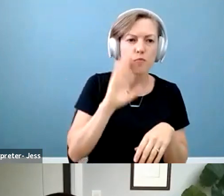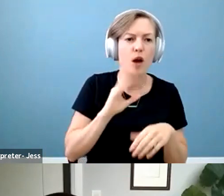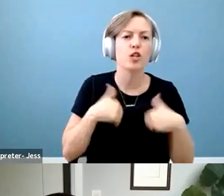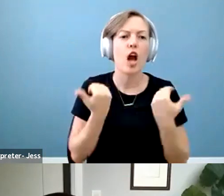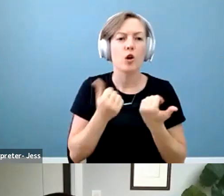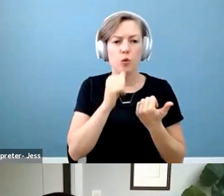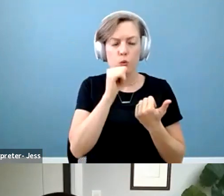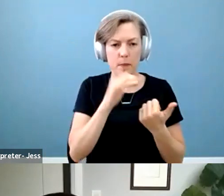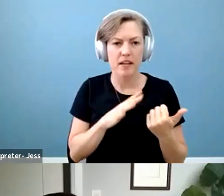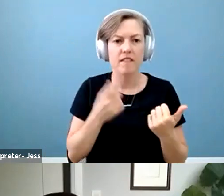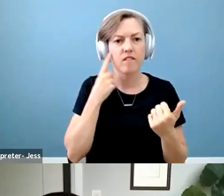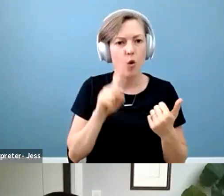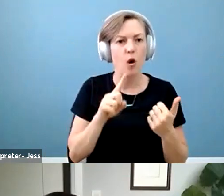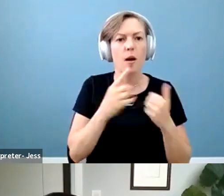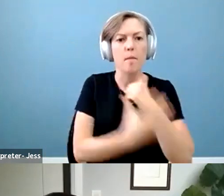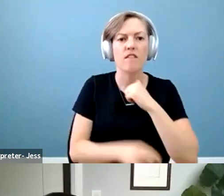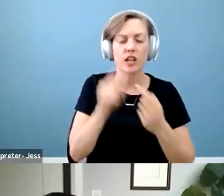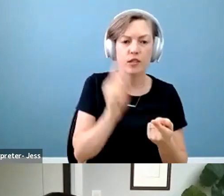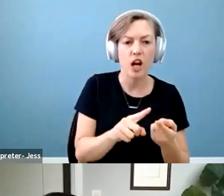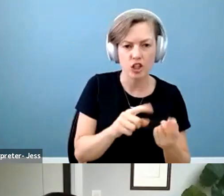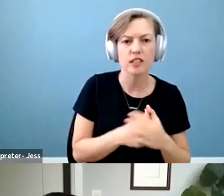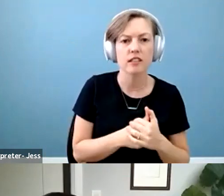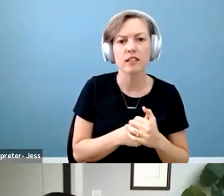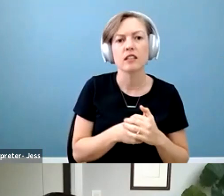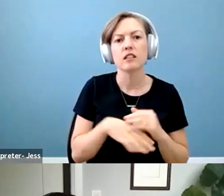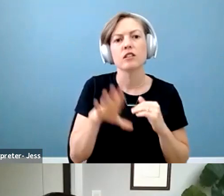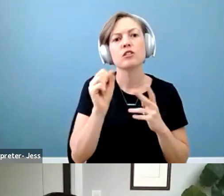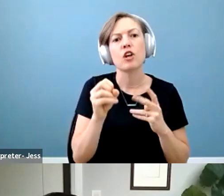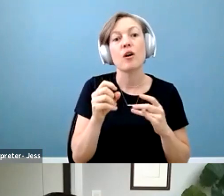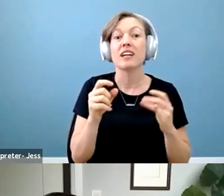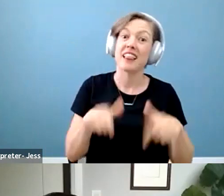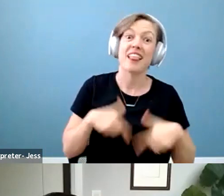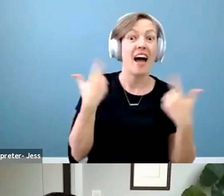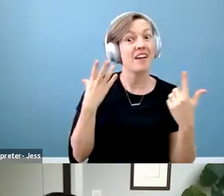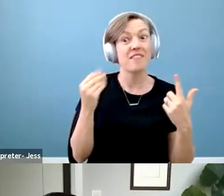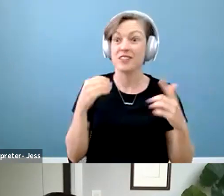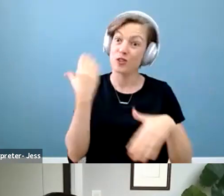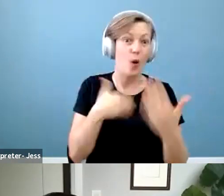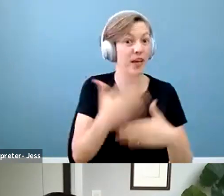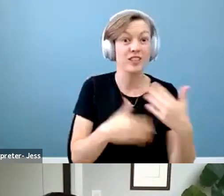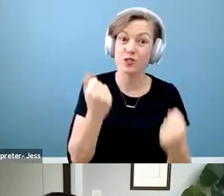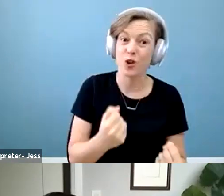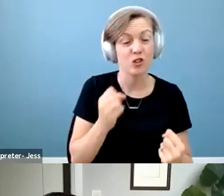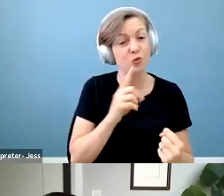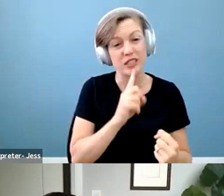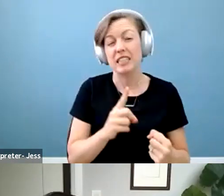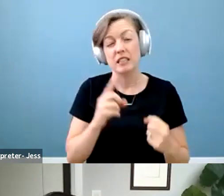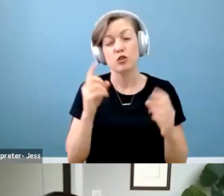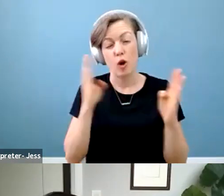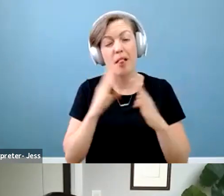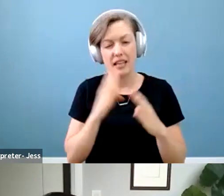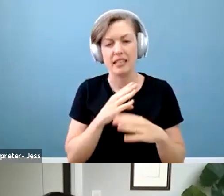women for poverty reduction. So it's alive and well, and is really a troubling trend.